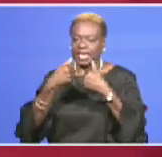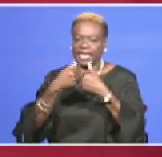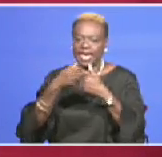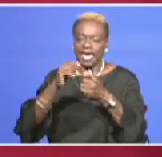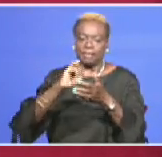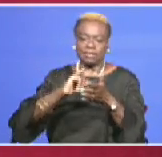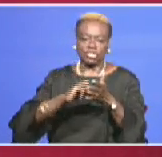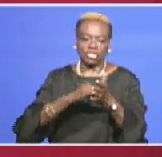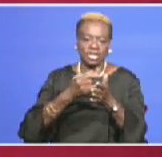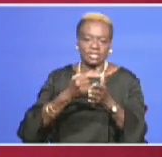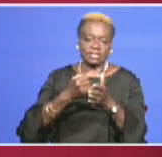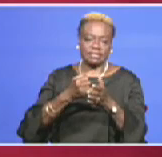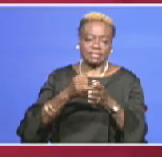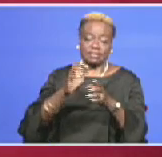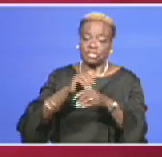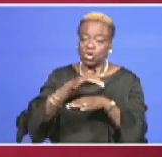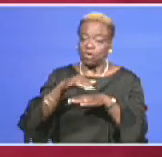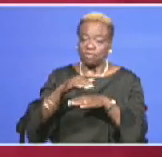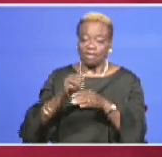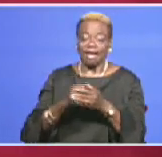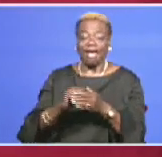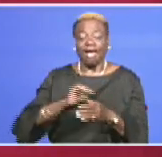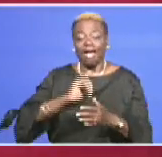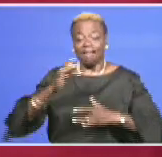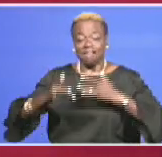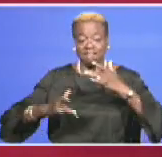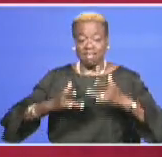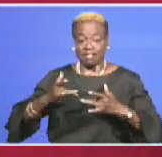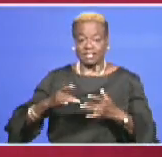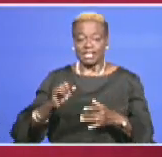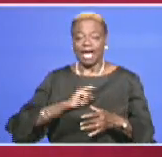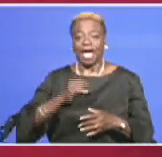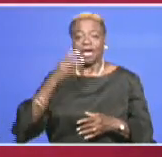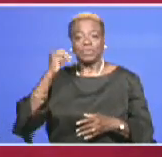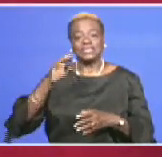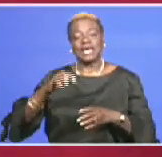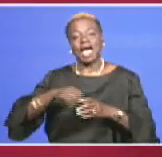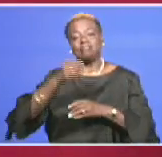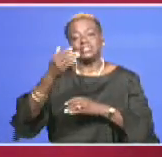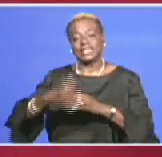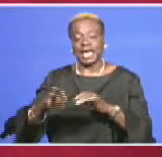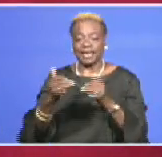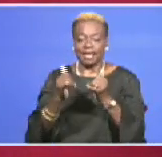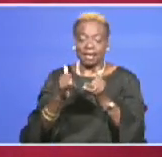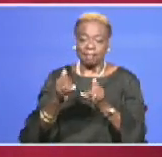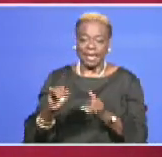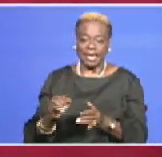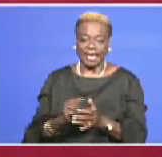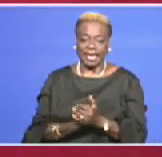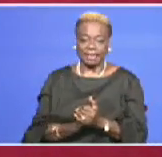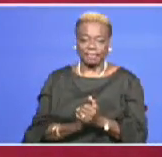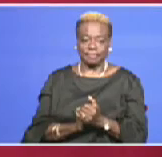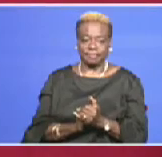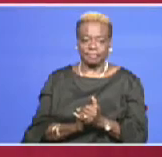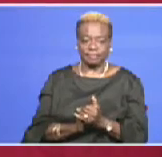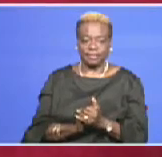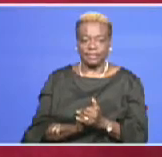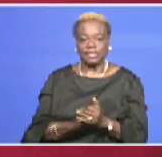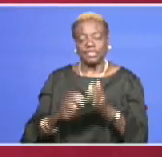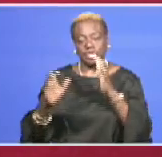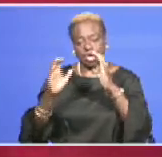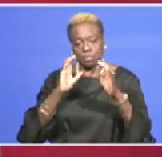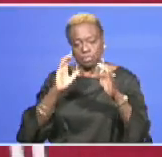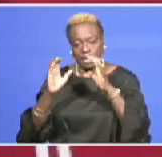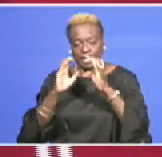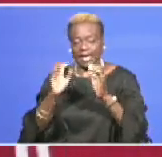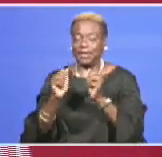natural instincts kicked in. I almost felt like I was out there playing, the way I was up and down the sideline and communicating with the guys. I'm in my defensive stance. I got